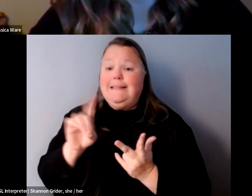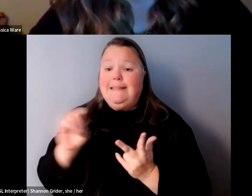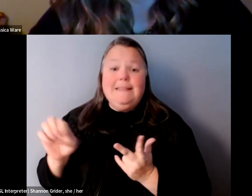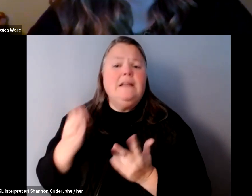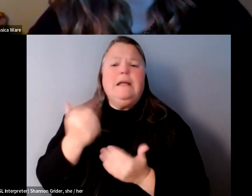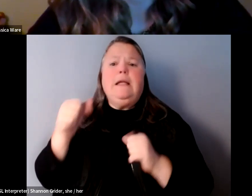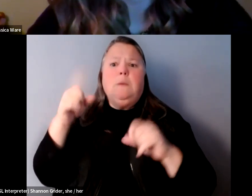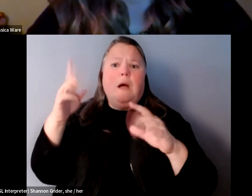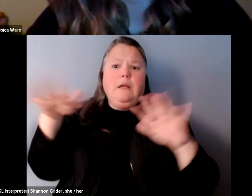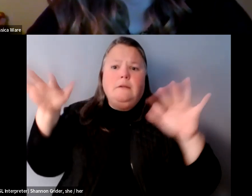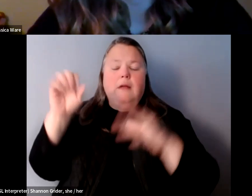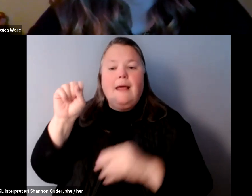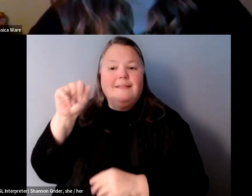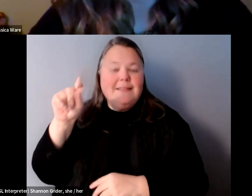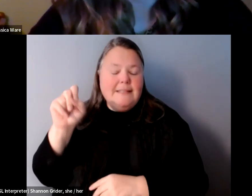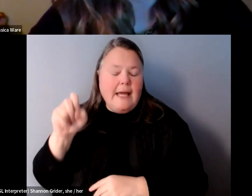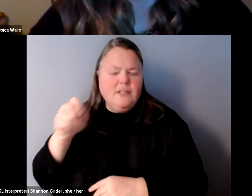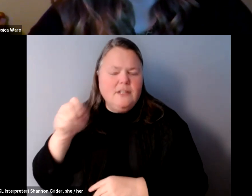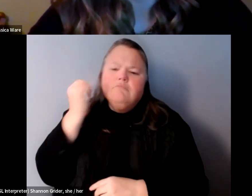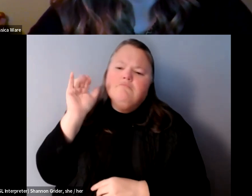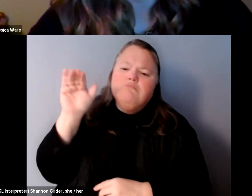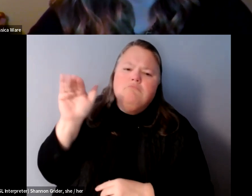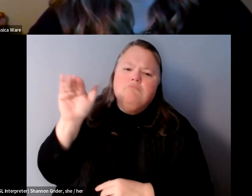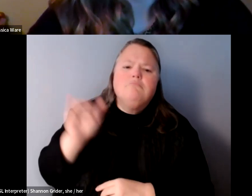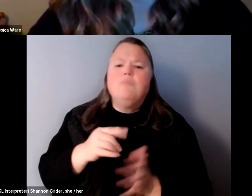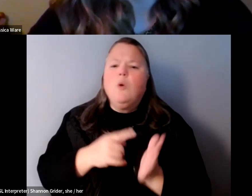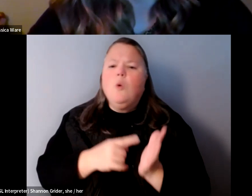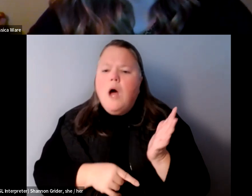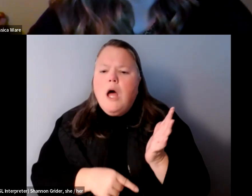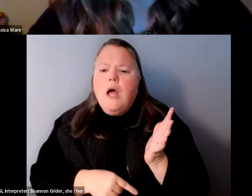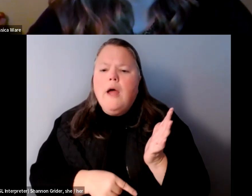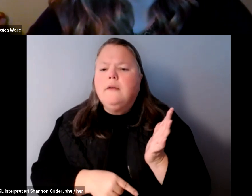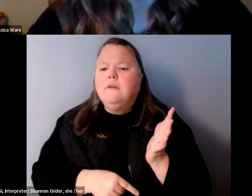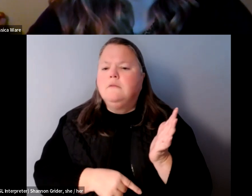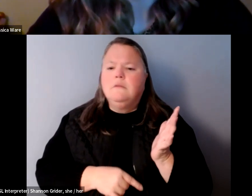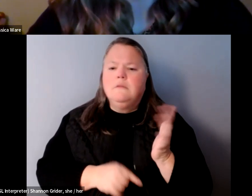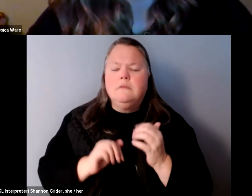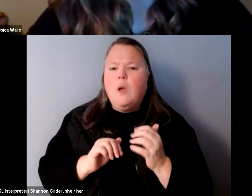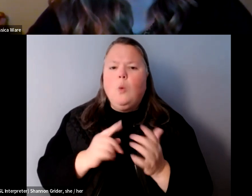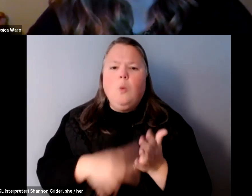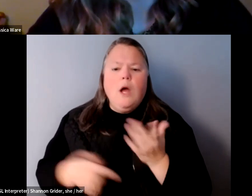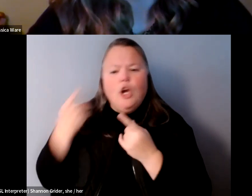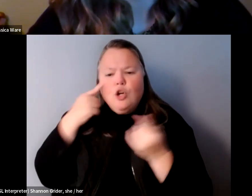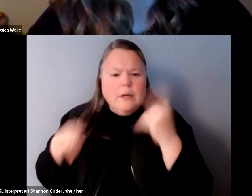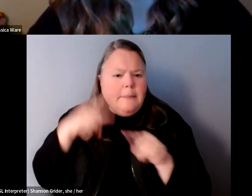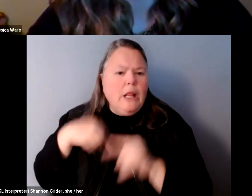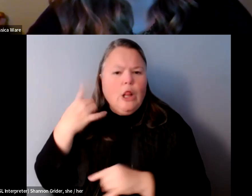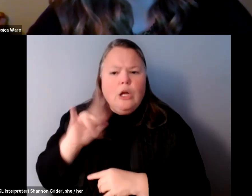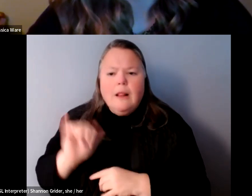have some notions about it, to see, you know, what those kinds of agreements might look